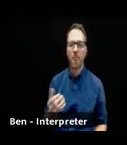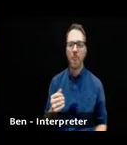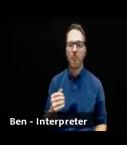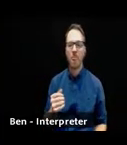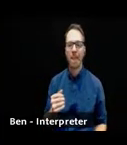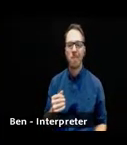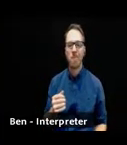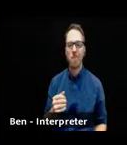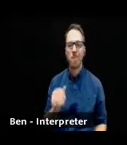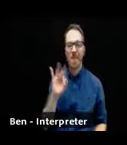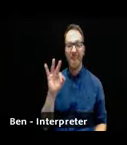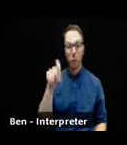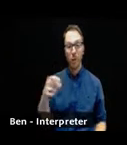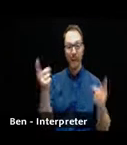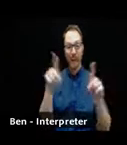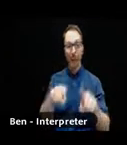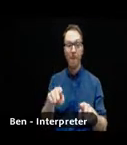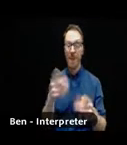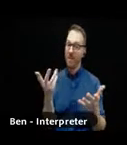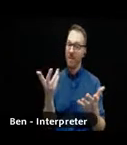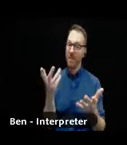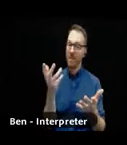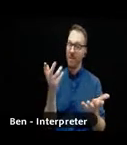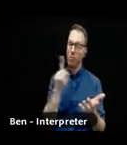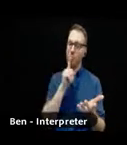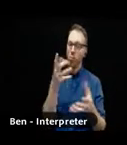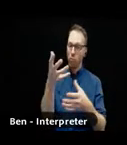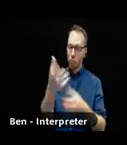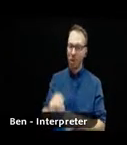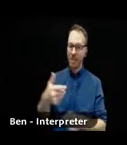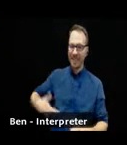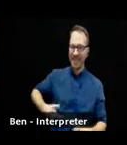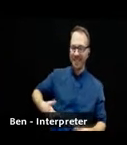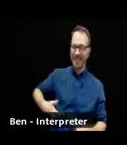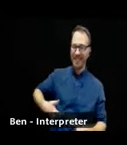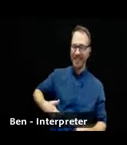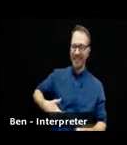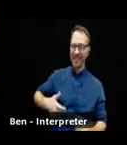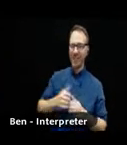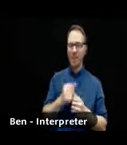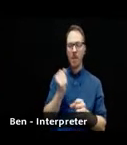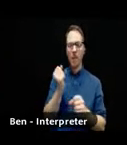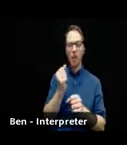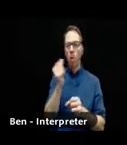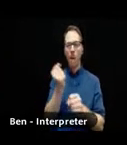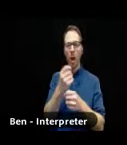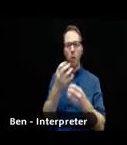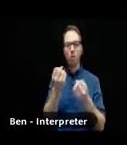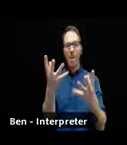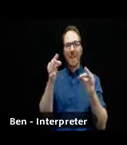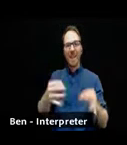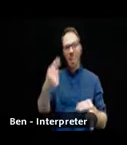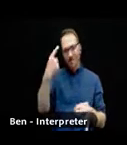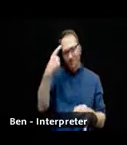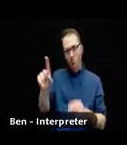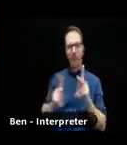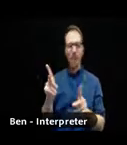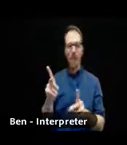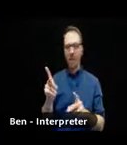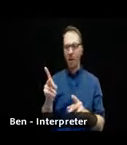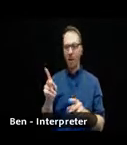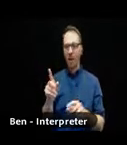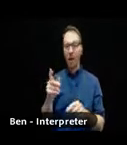Whether or not this should be happening at all, and to really trust our instincts without making too many decisions for other people, especially when